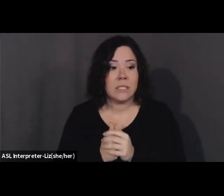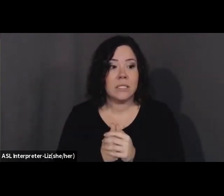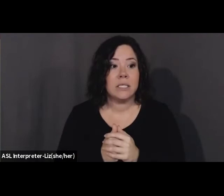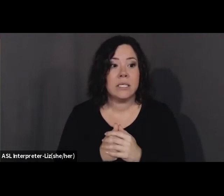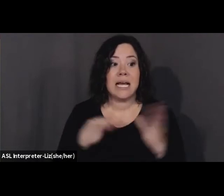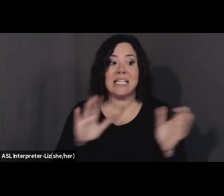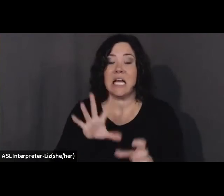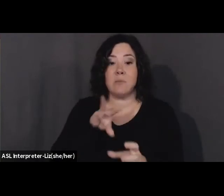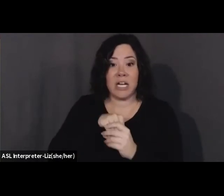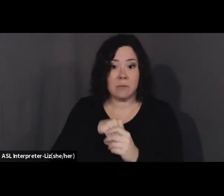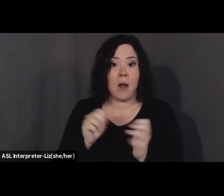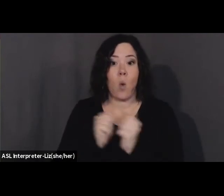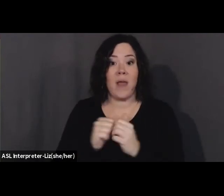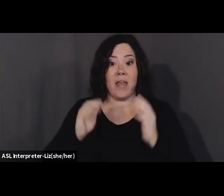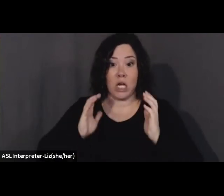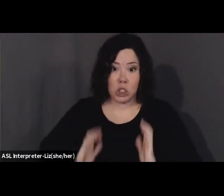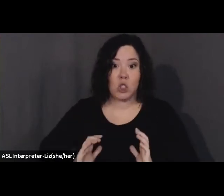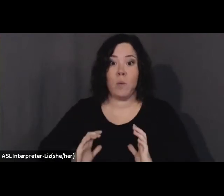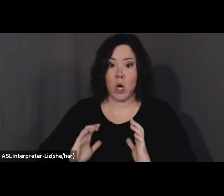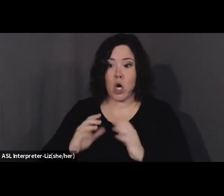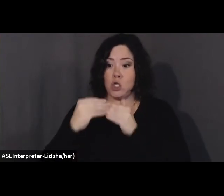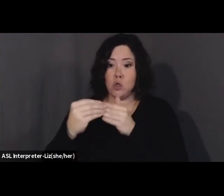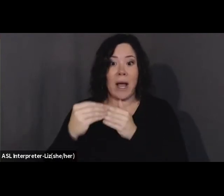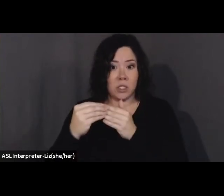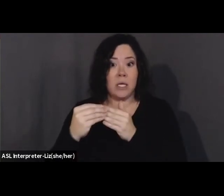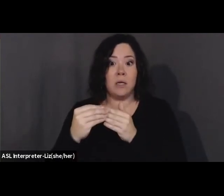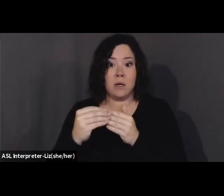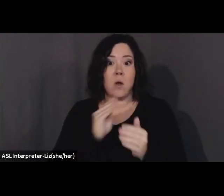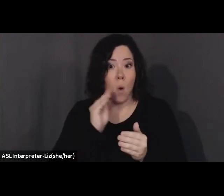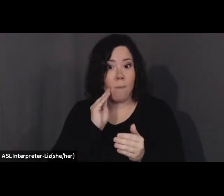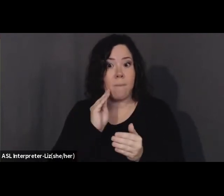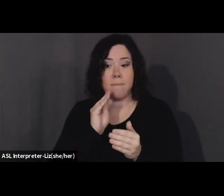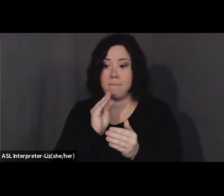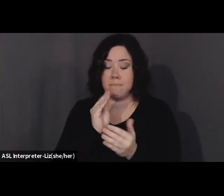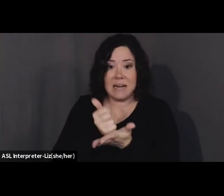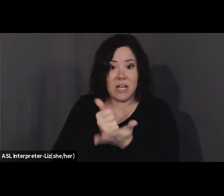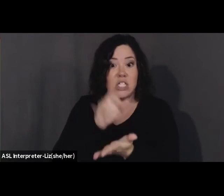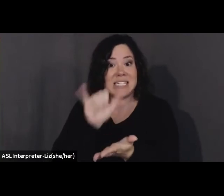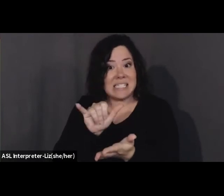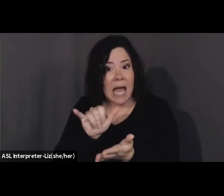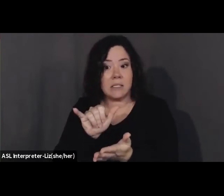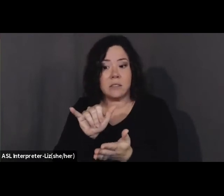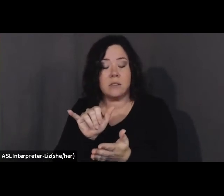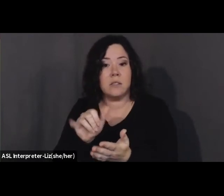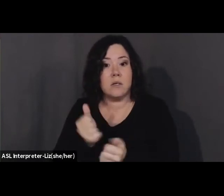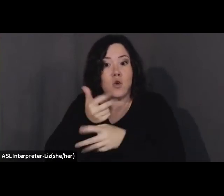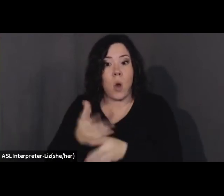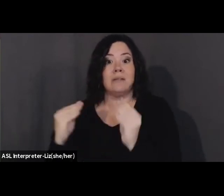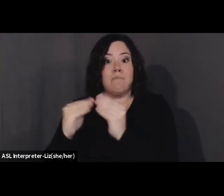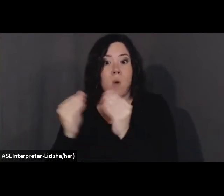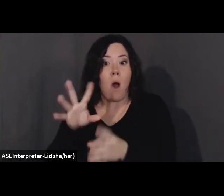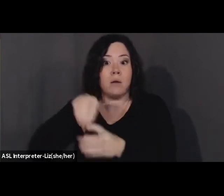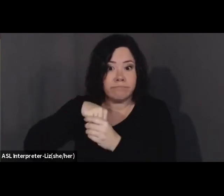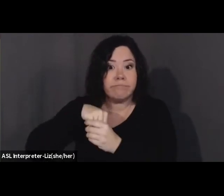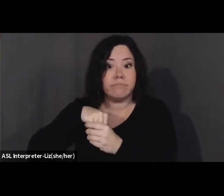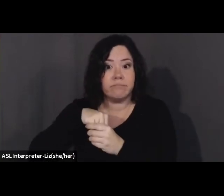in a consumer-directed home usability intervention increase community participation for consumers with mobility disability?